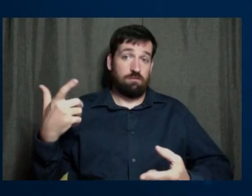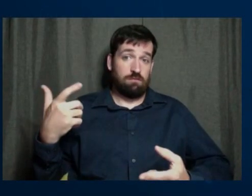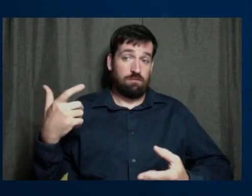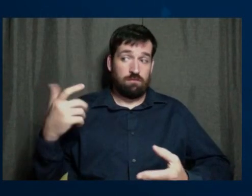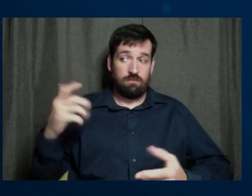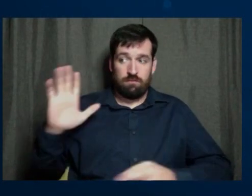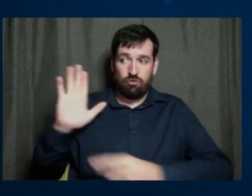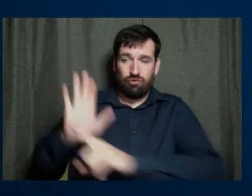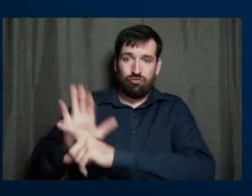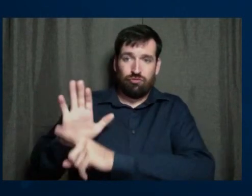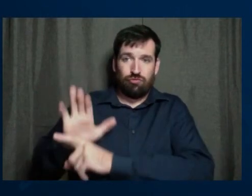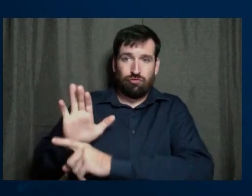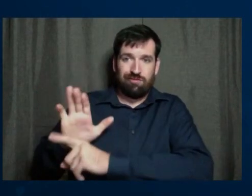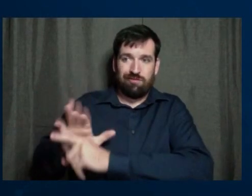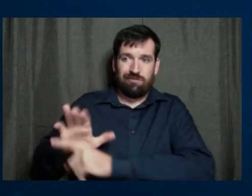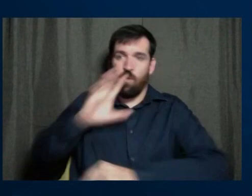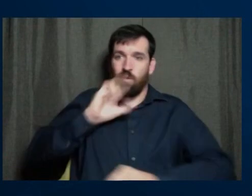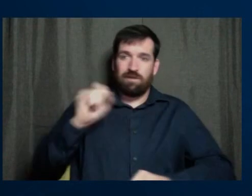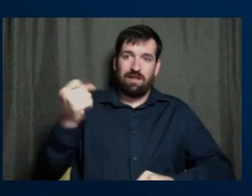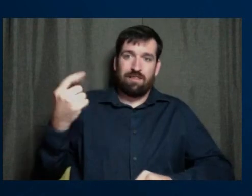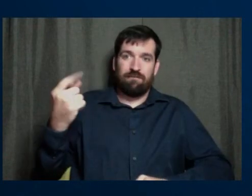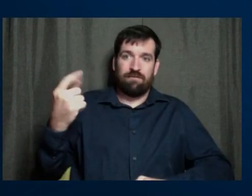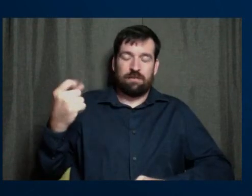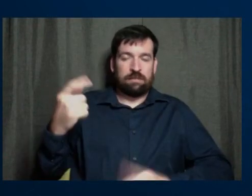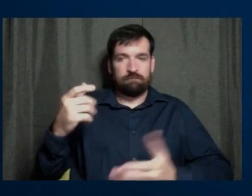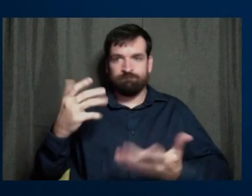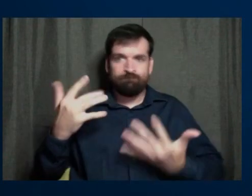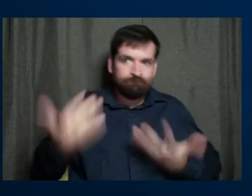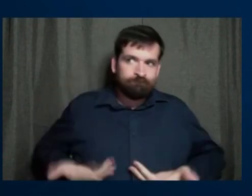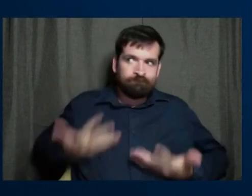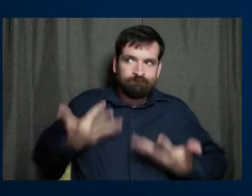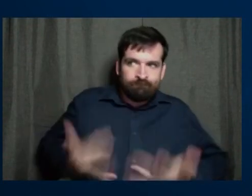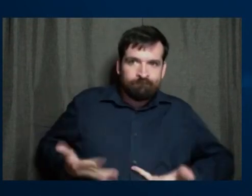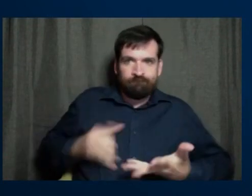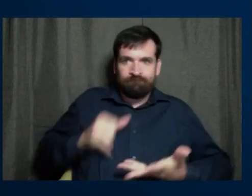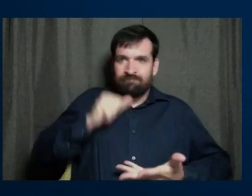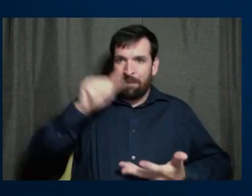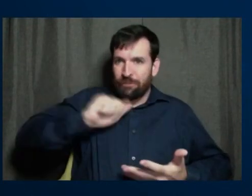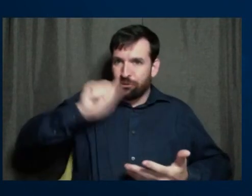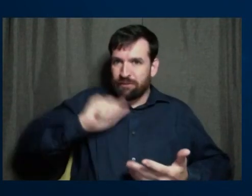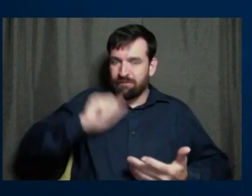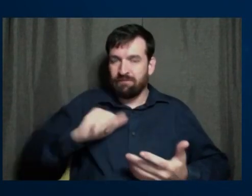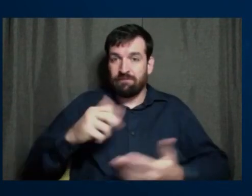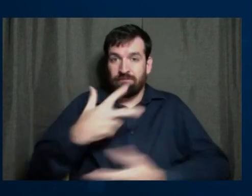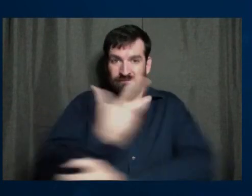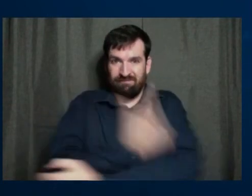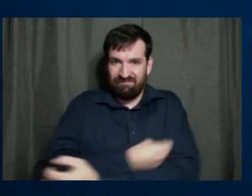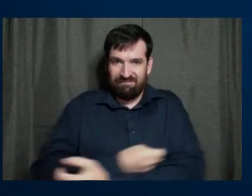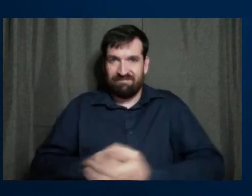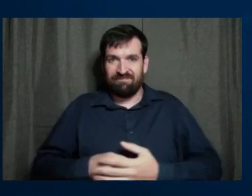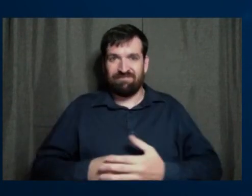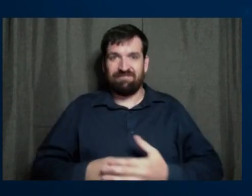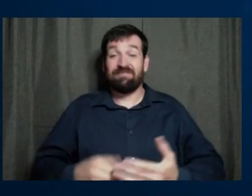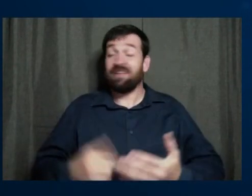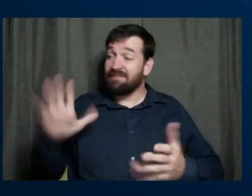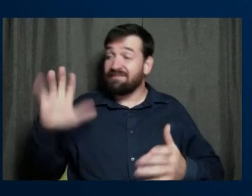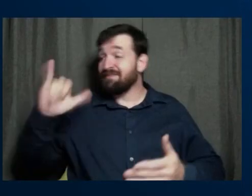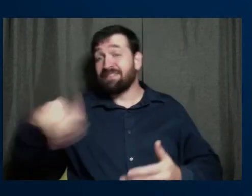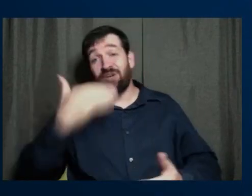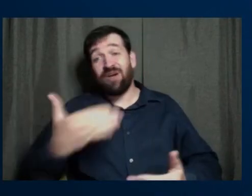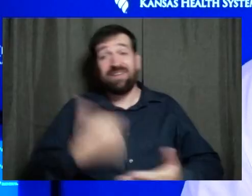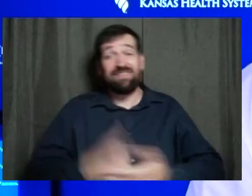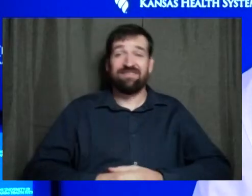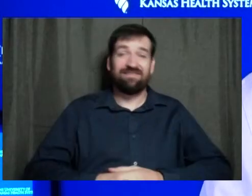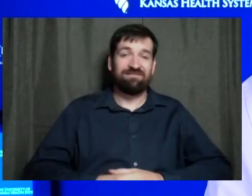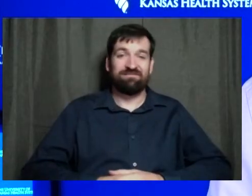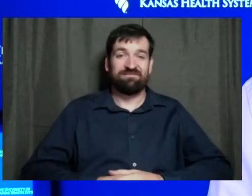11-year-old growing impatient to be vaccinated. Yeah. I don't know if that's my kids, but I appreciate that's good. The gusto. I